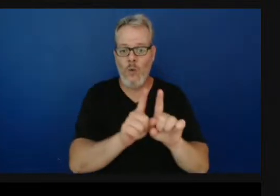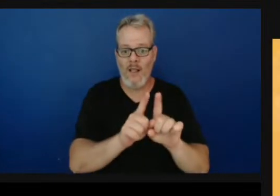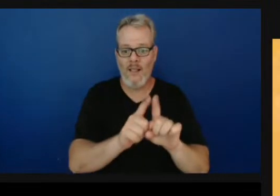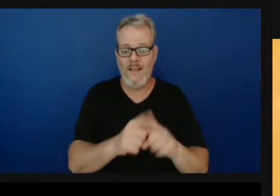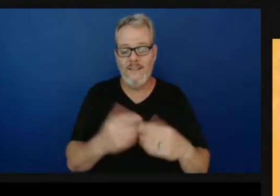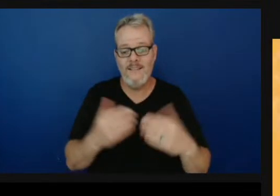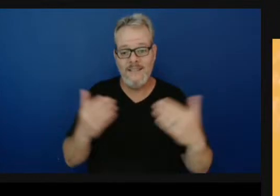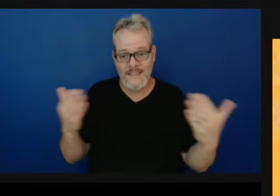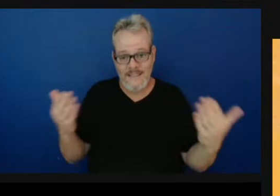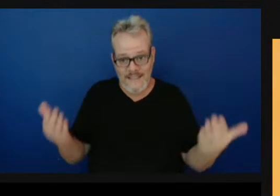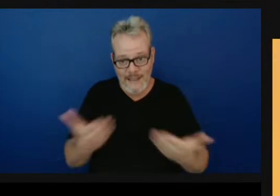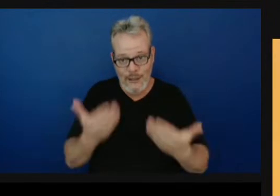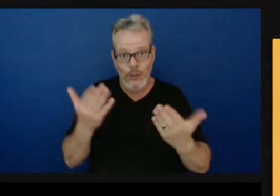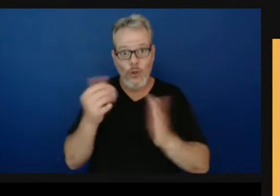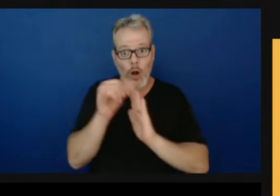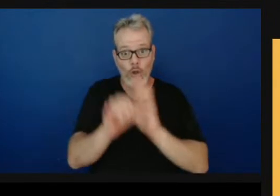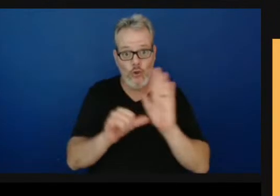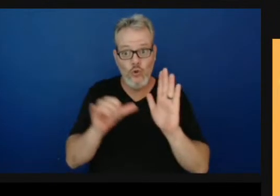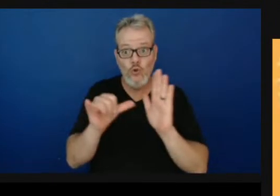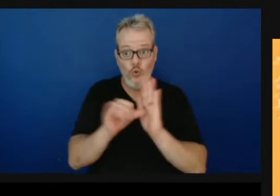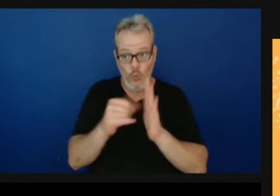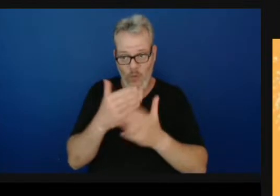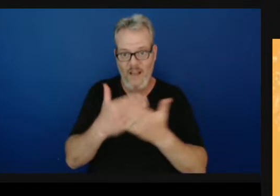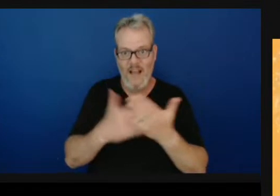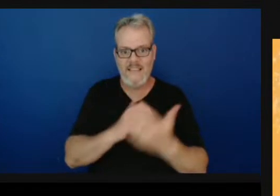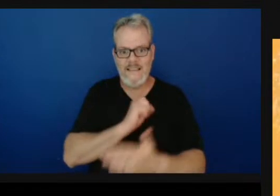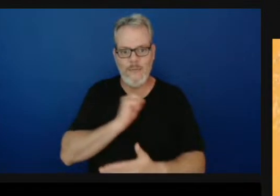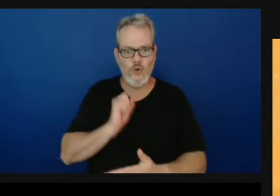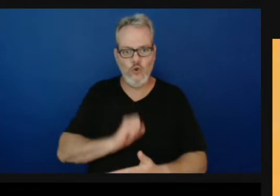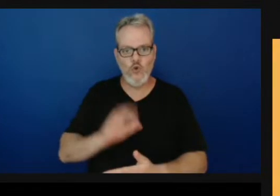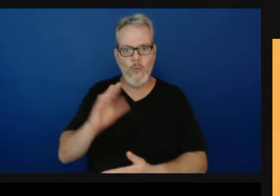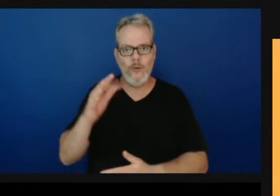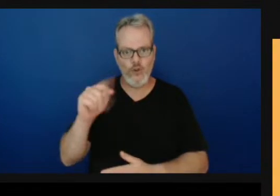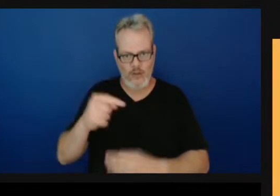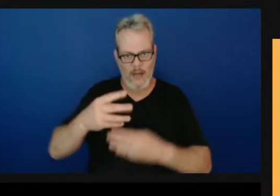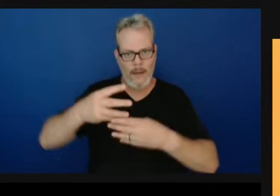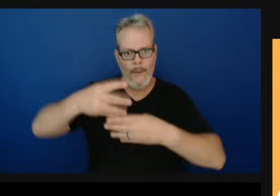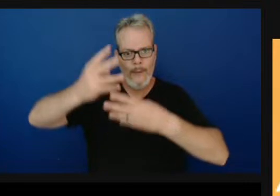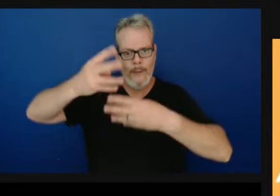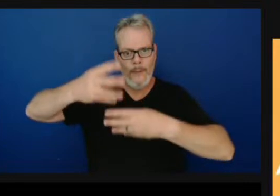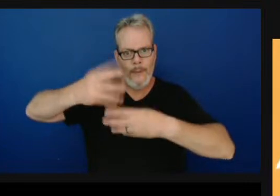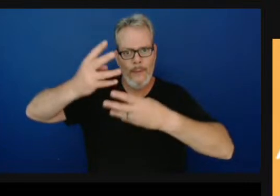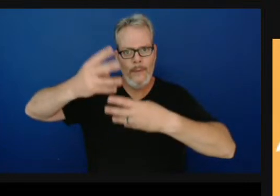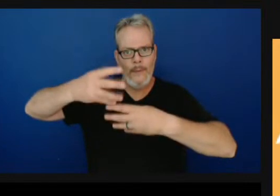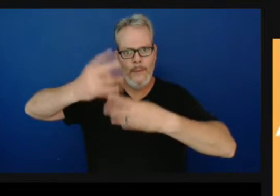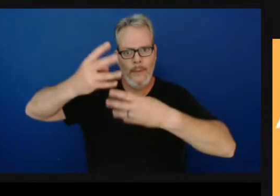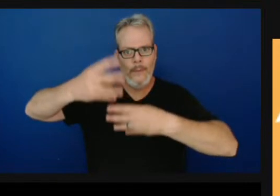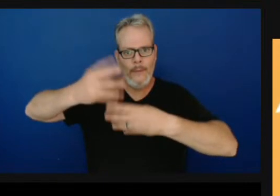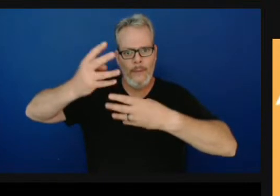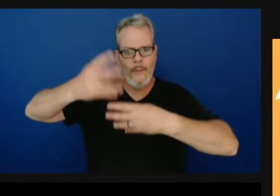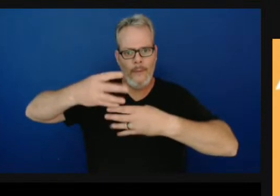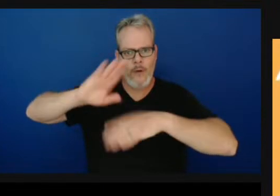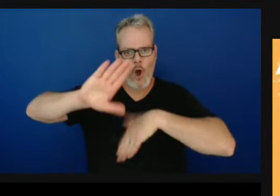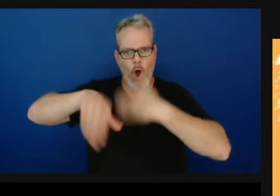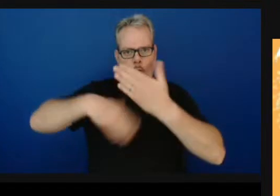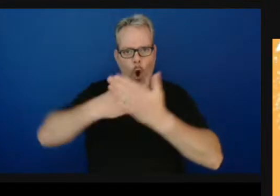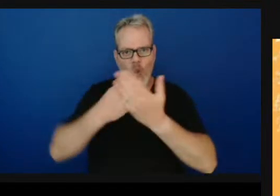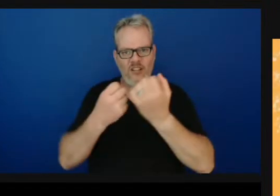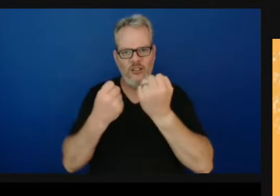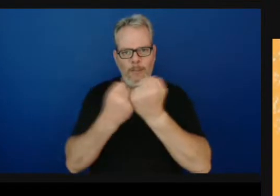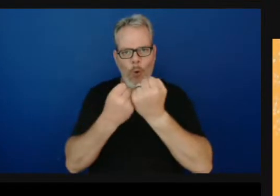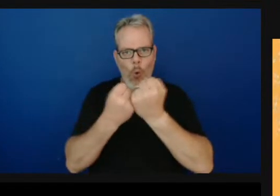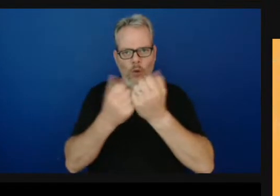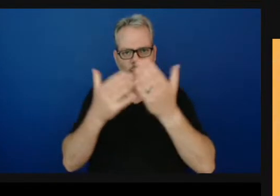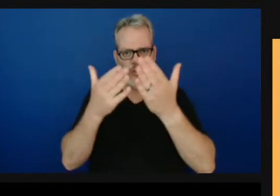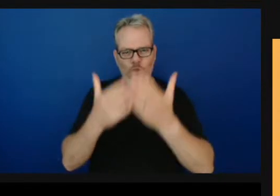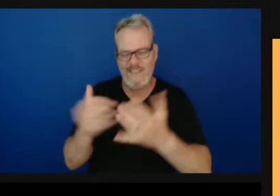here on YouTube, we've had some super chats come in the past. I've got those up there, and it's our list of all of our supporters. It is our last week of our